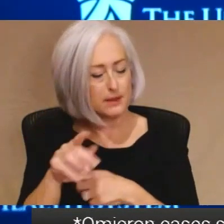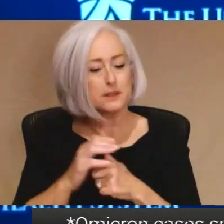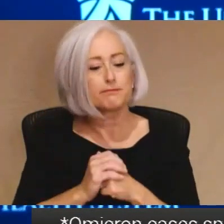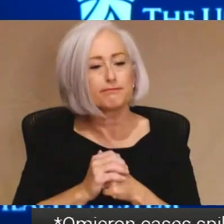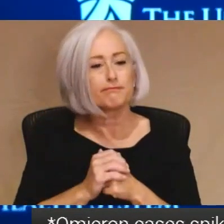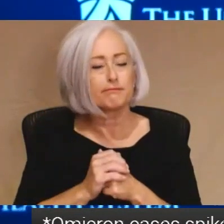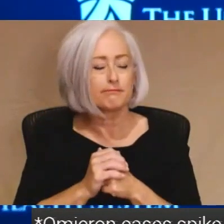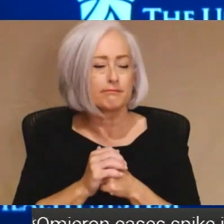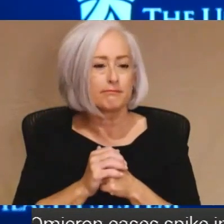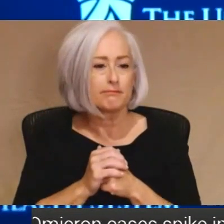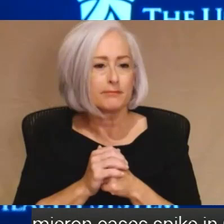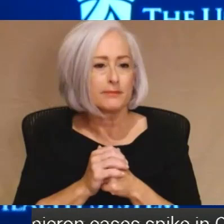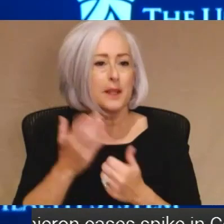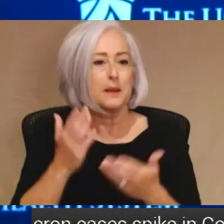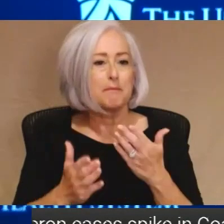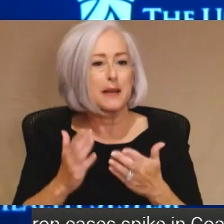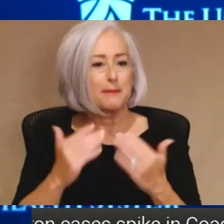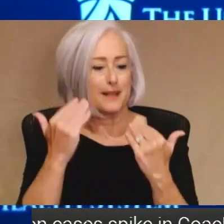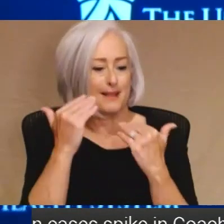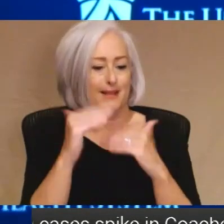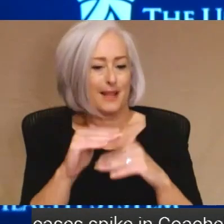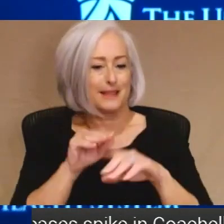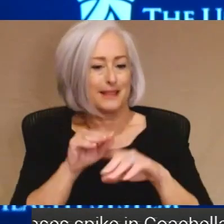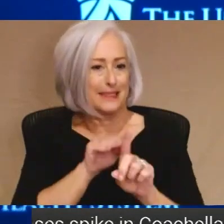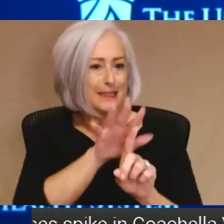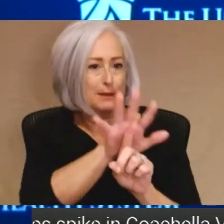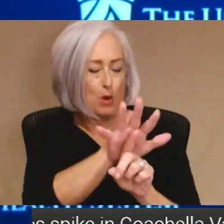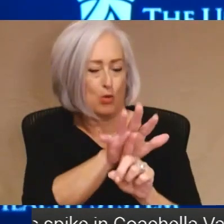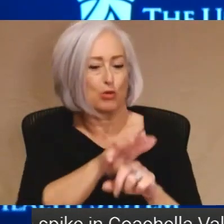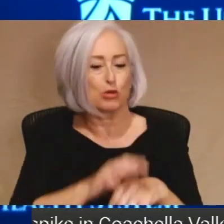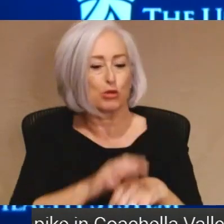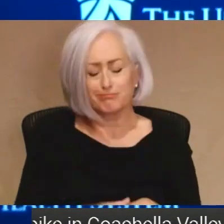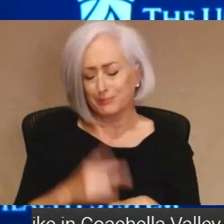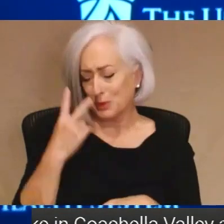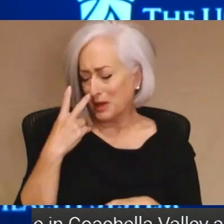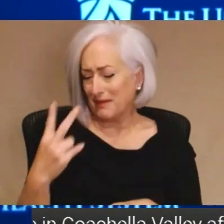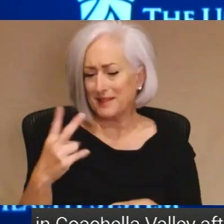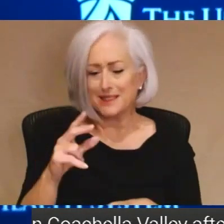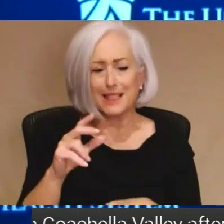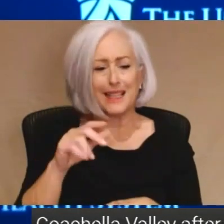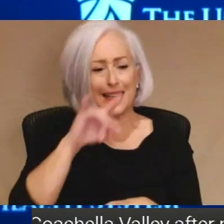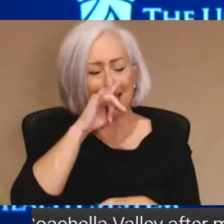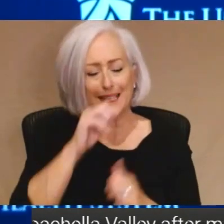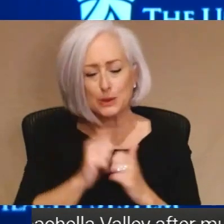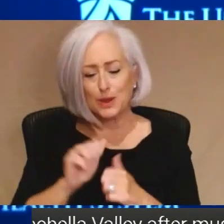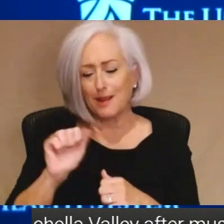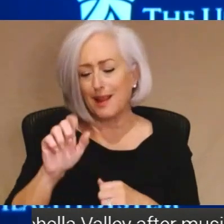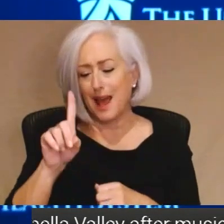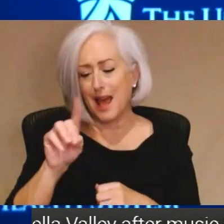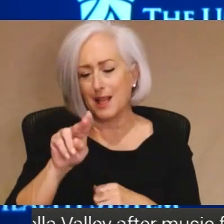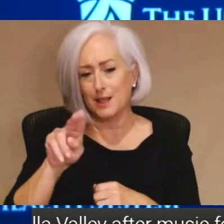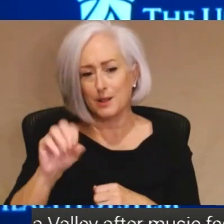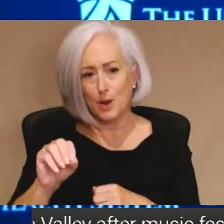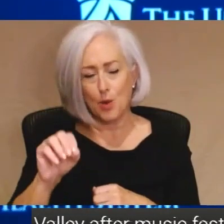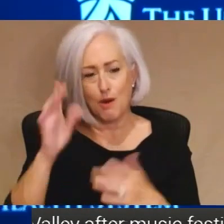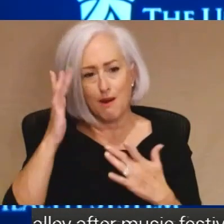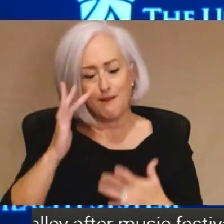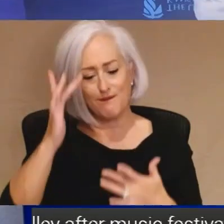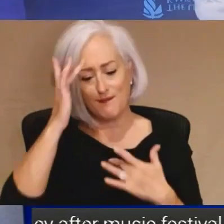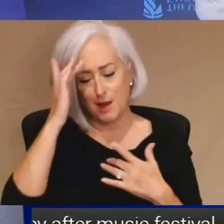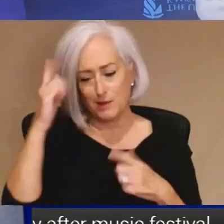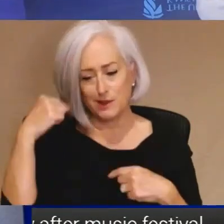lack of exposure to it. We've been seeing kids with adenovirus throughout the pandemic, so this seems to be something new.